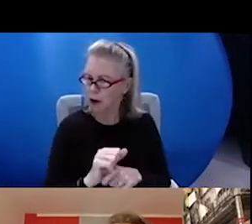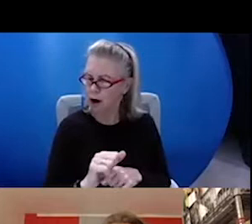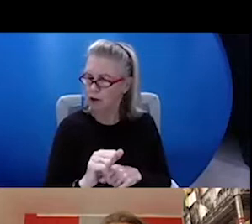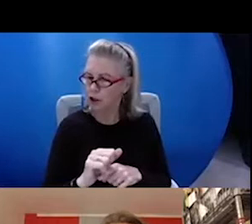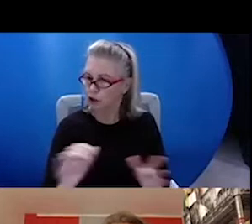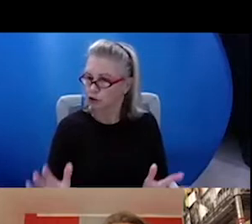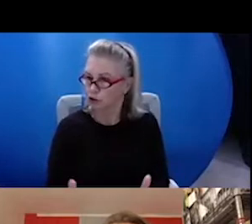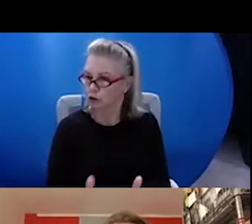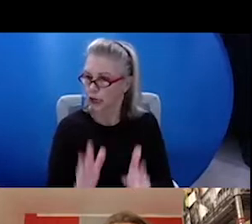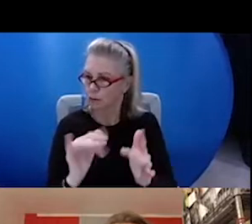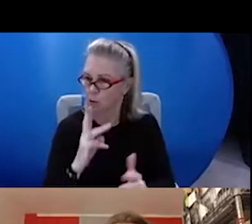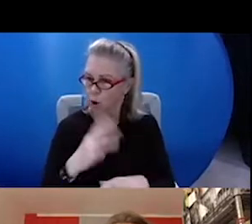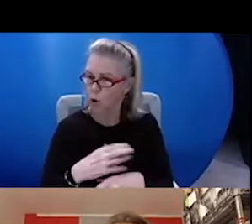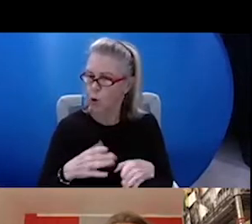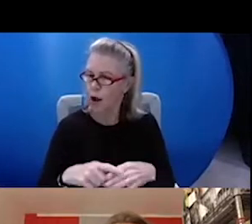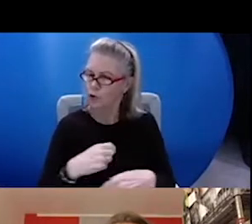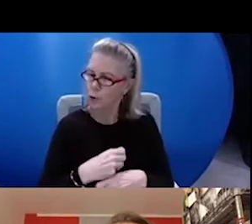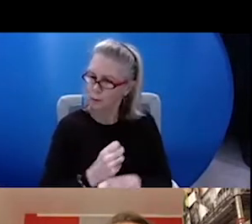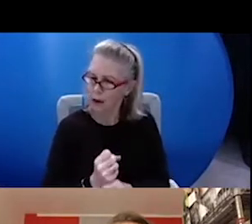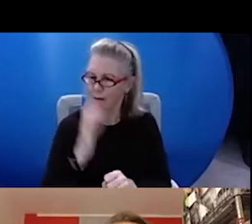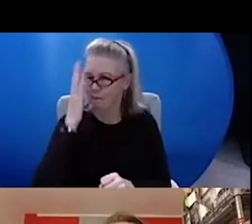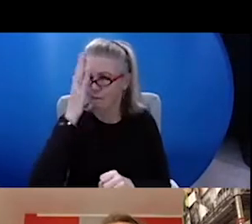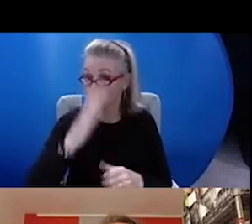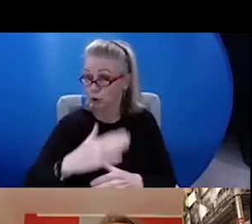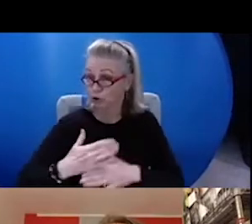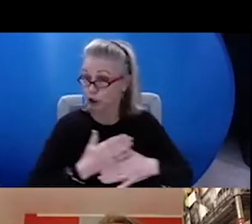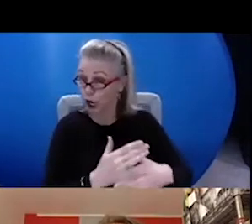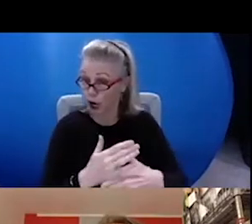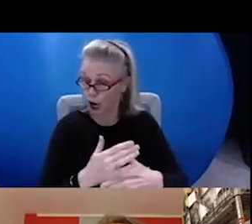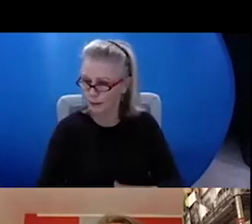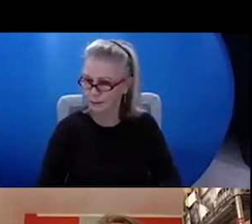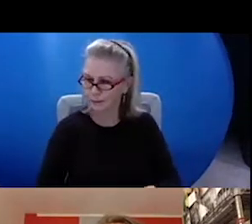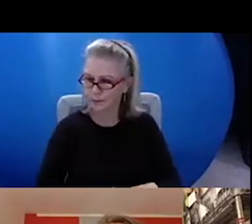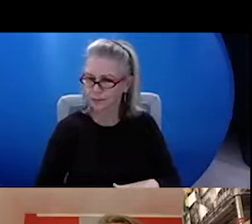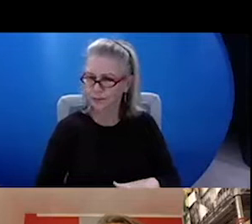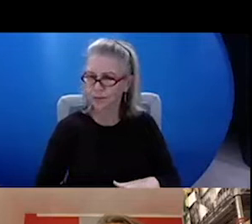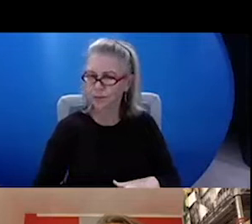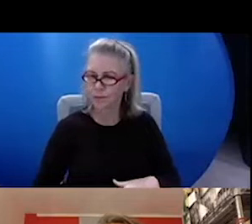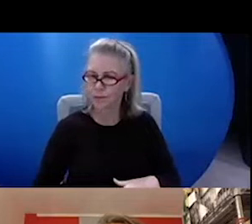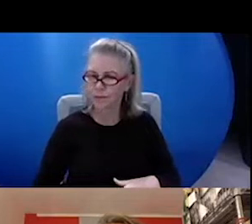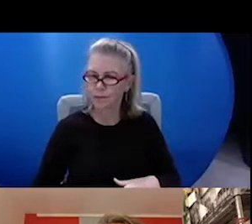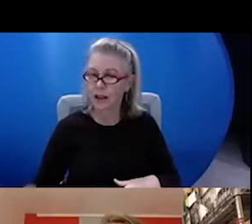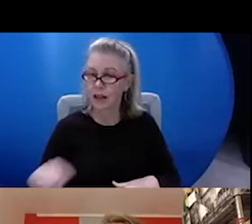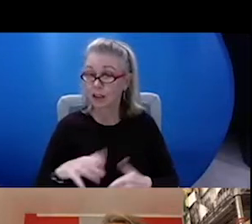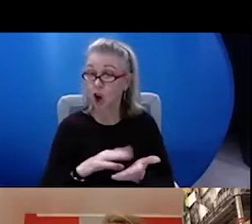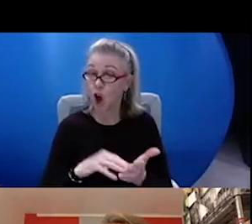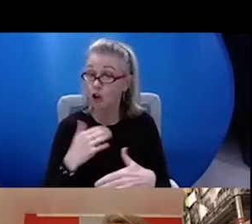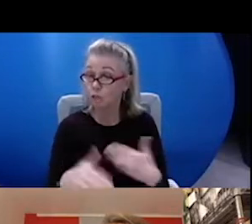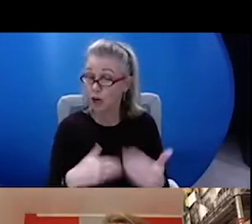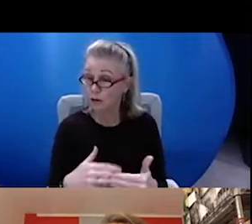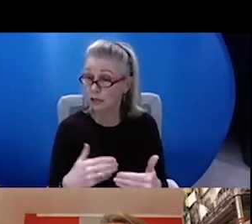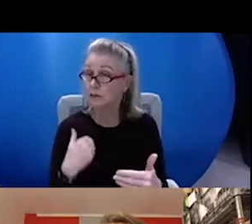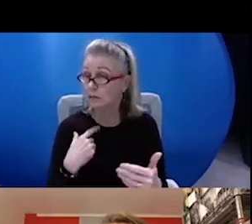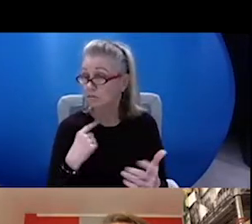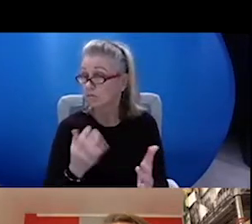emerge shared future imaginaries. This learning process has developed through many shapes,